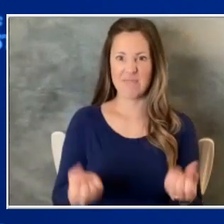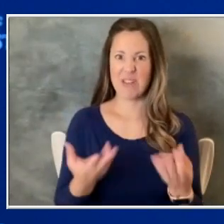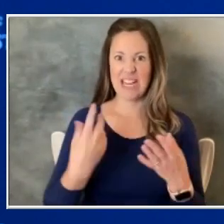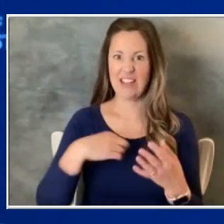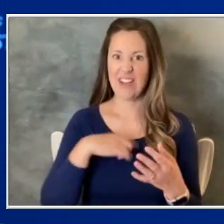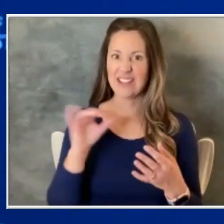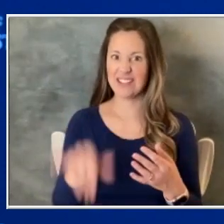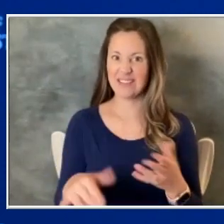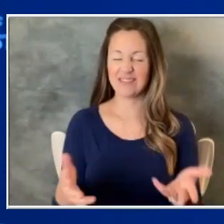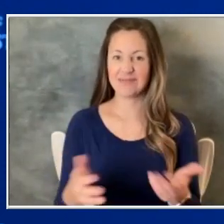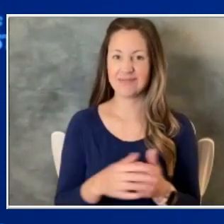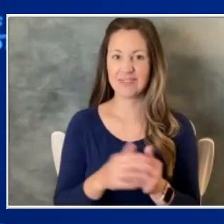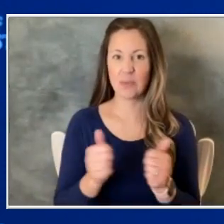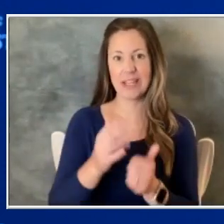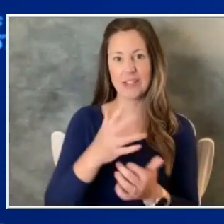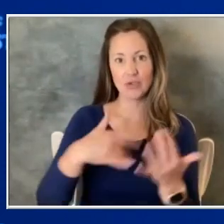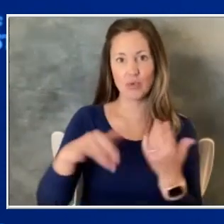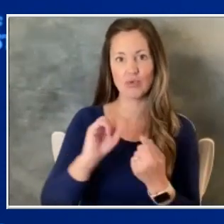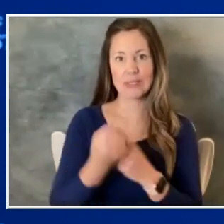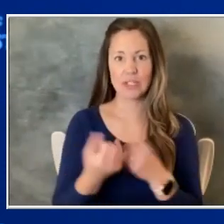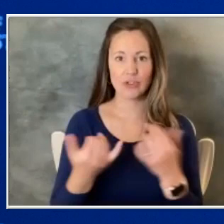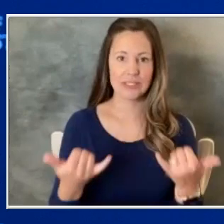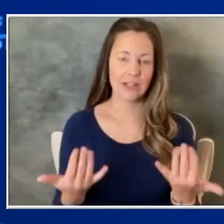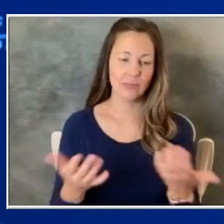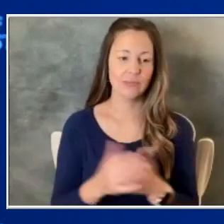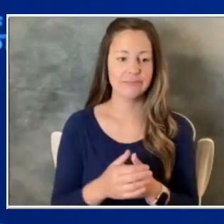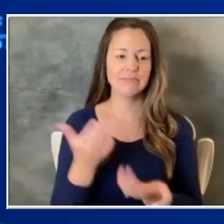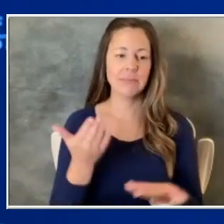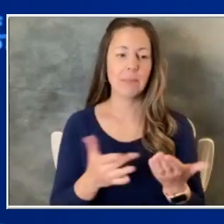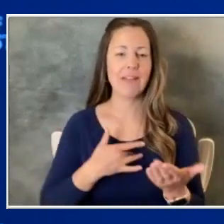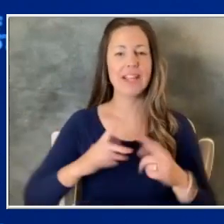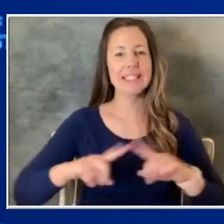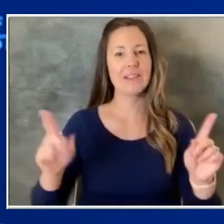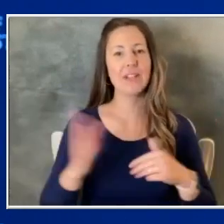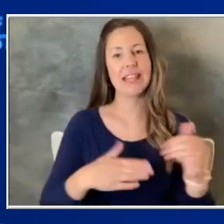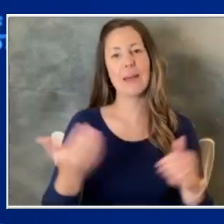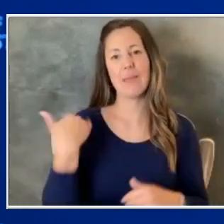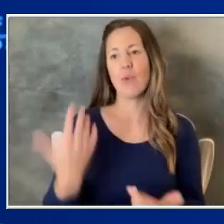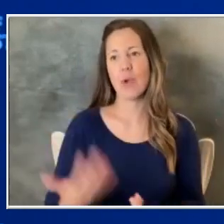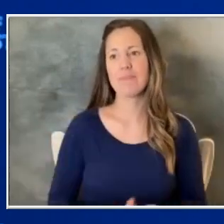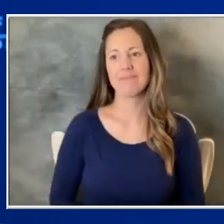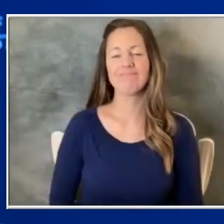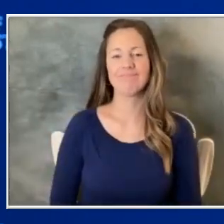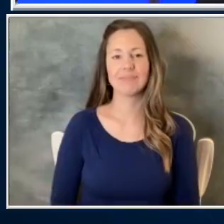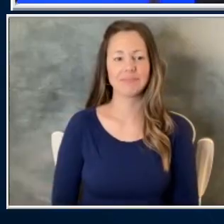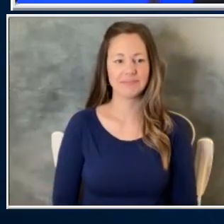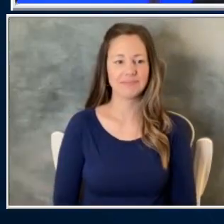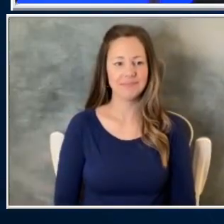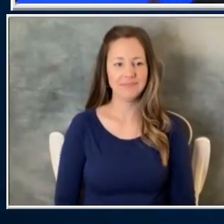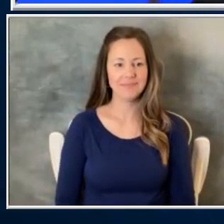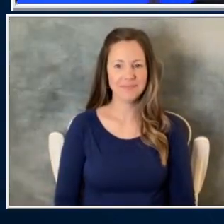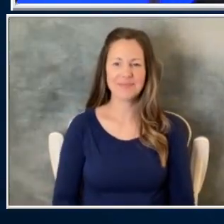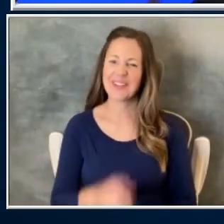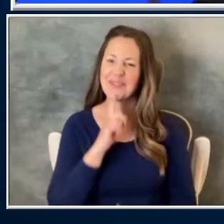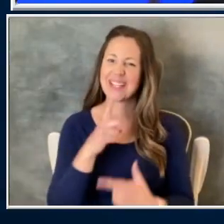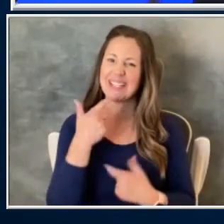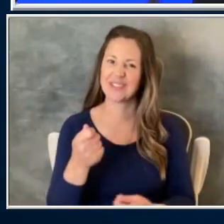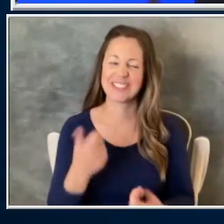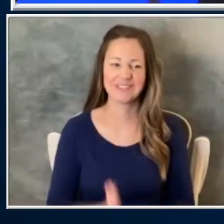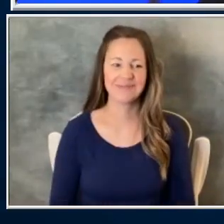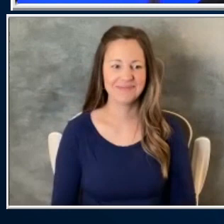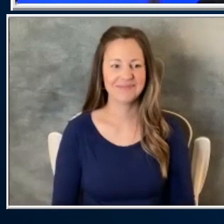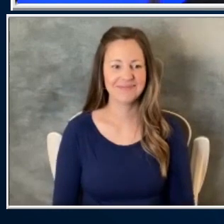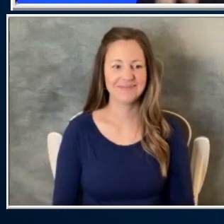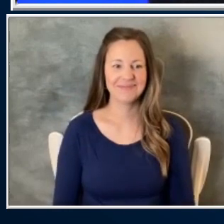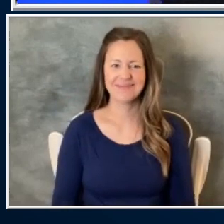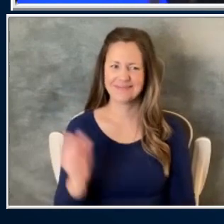in social situations now a little bit differently than we did pre-pandemic. So it's a really interesting point. It is interesting